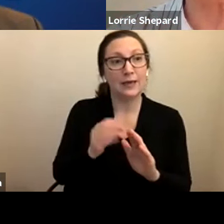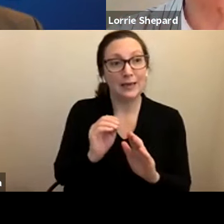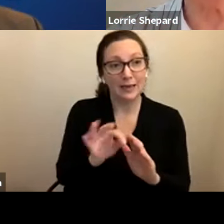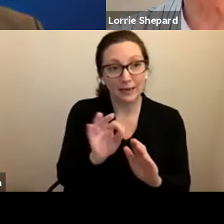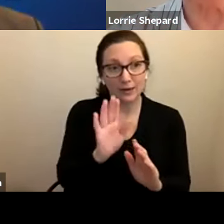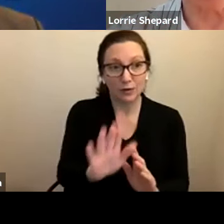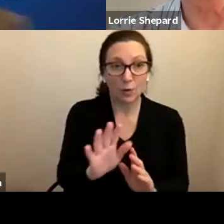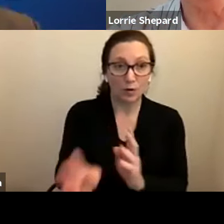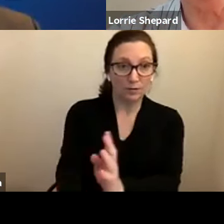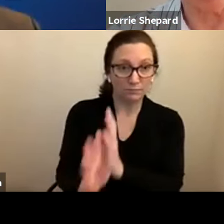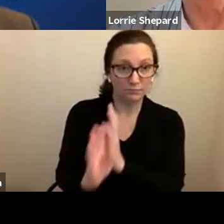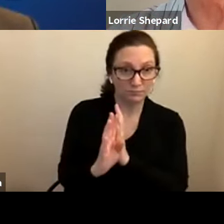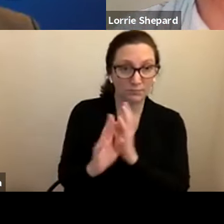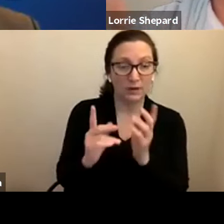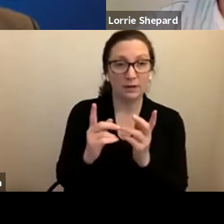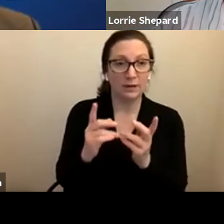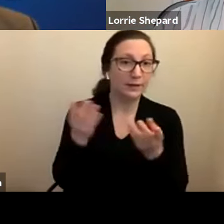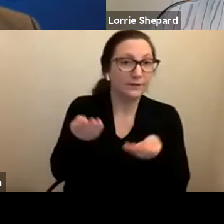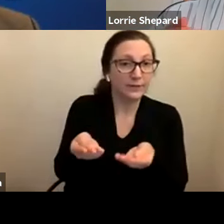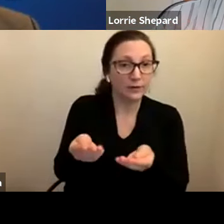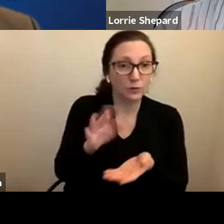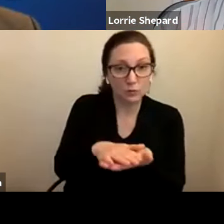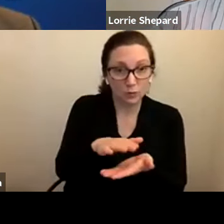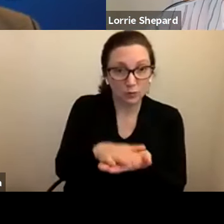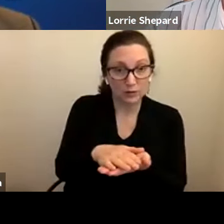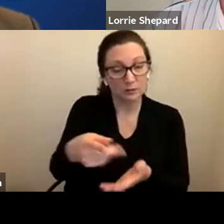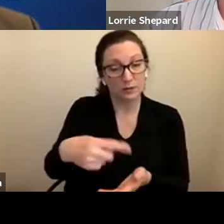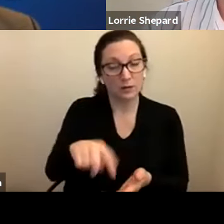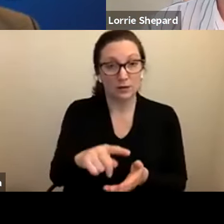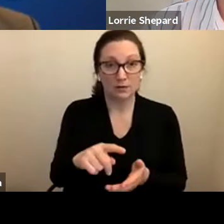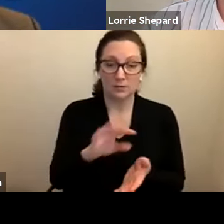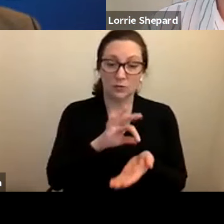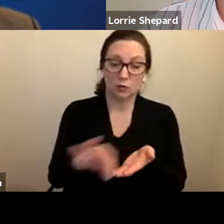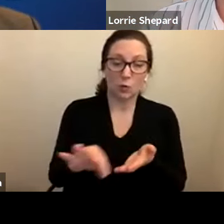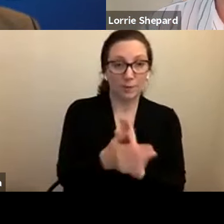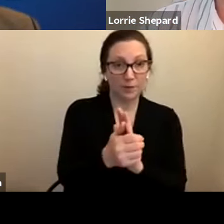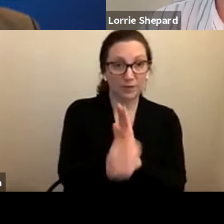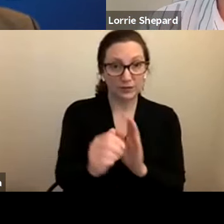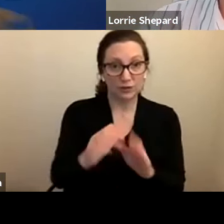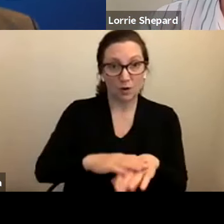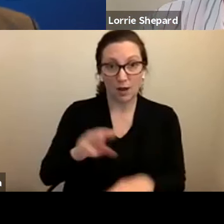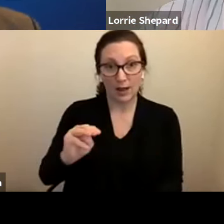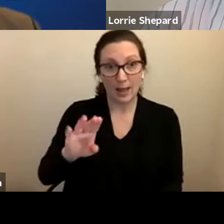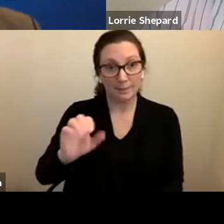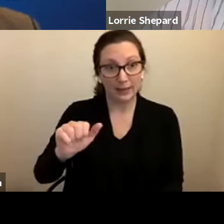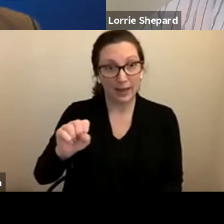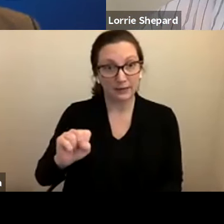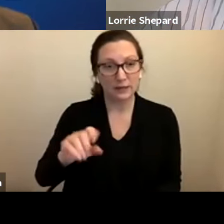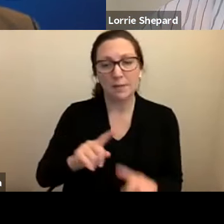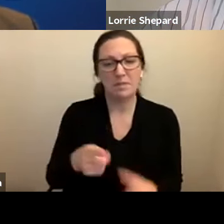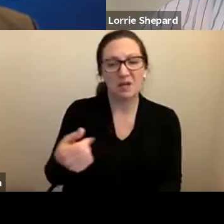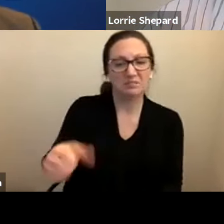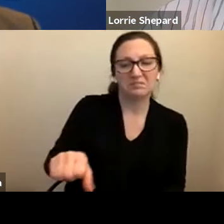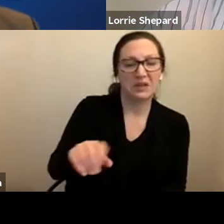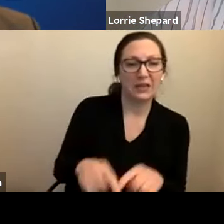your feeder schools, who scored proficient on MCAS and are denied